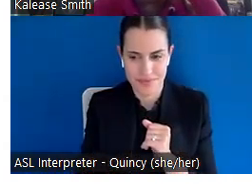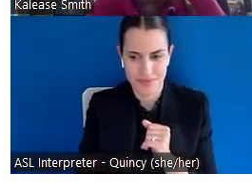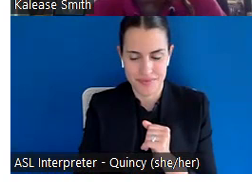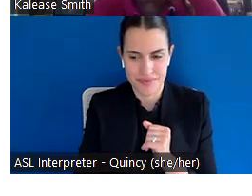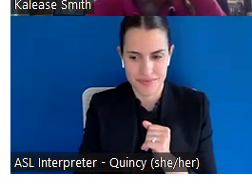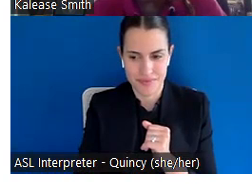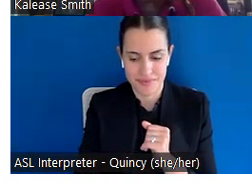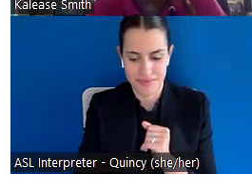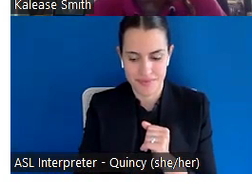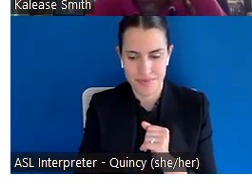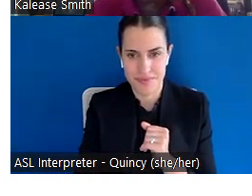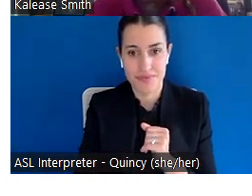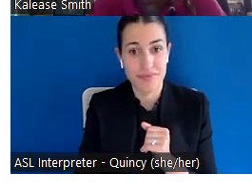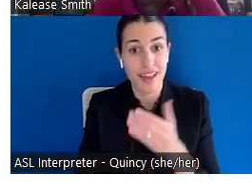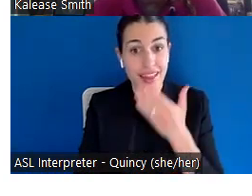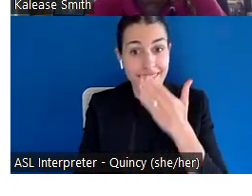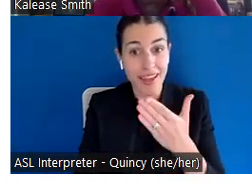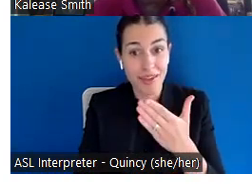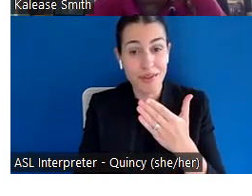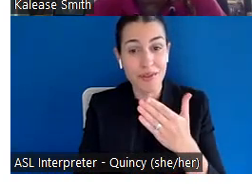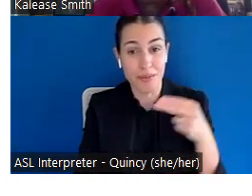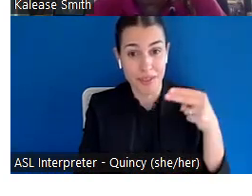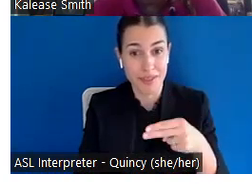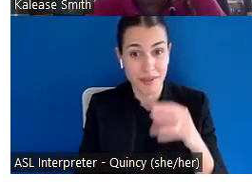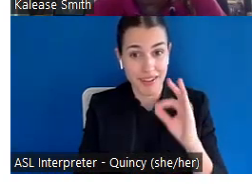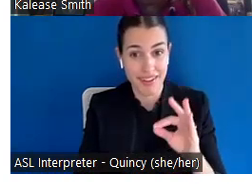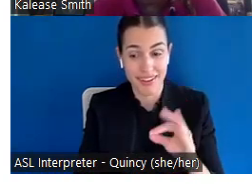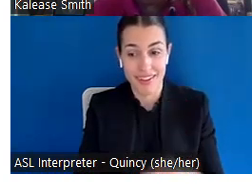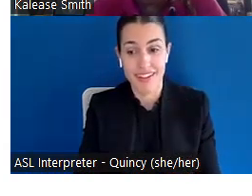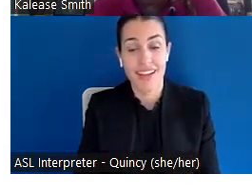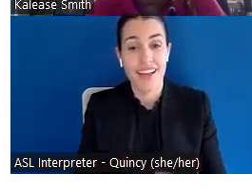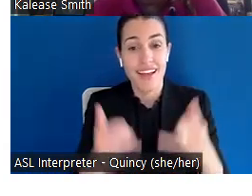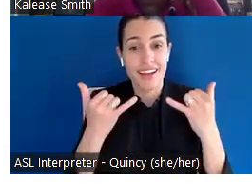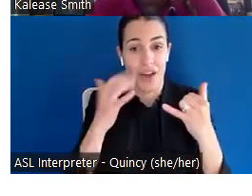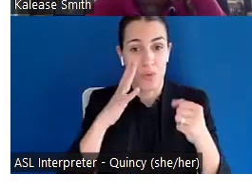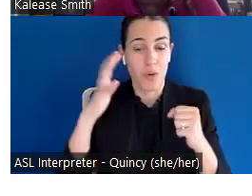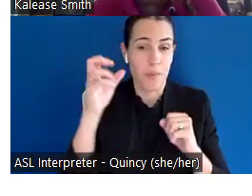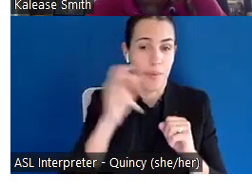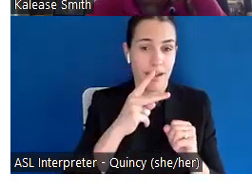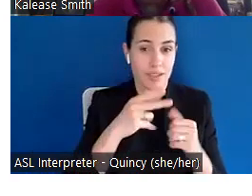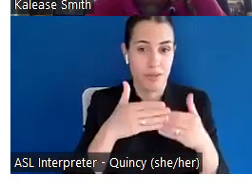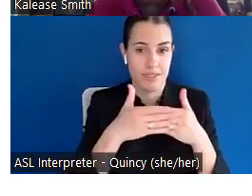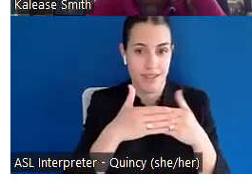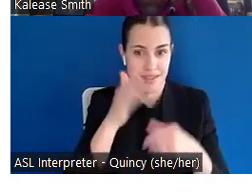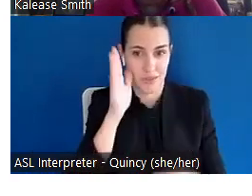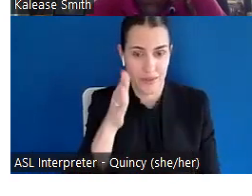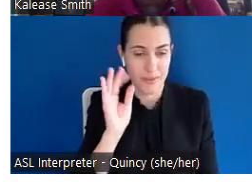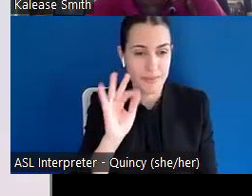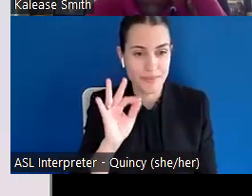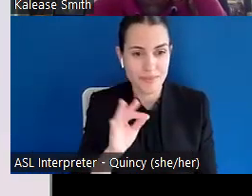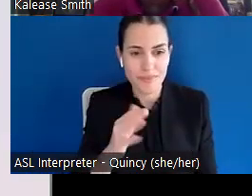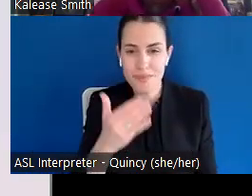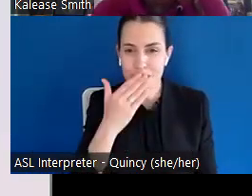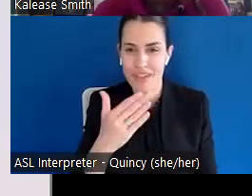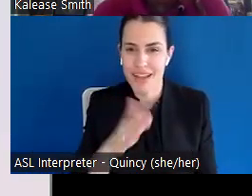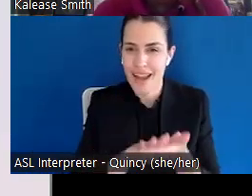Great. So thank you all for participating in the word cloud. I'm going to go back to our slides now. But I think that it's a great opportunity to